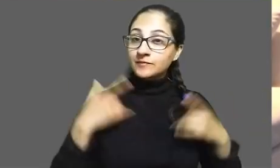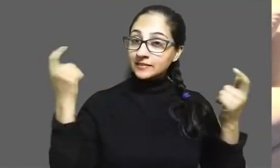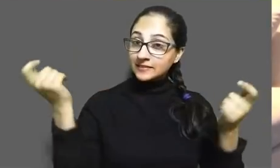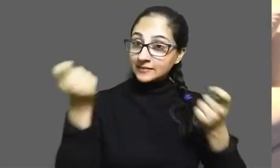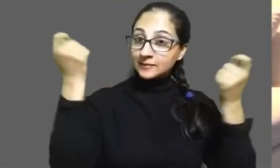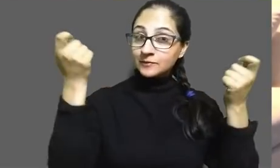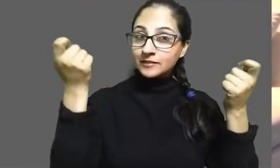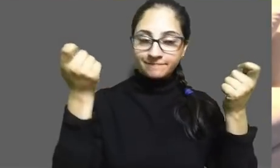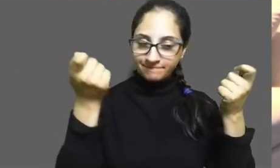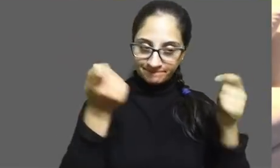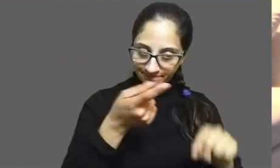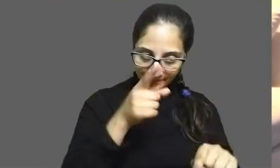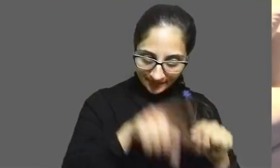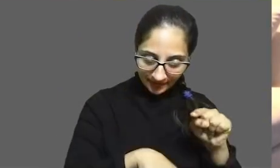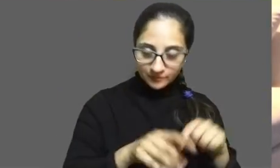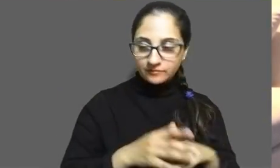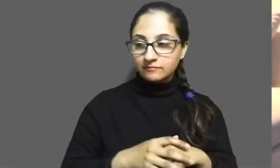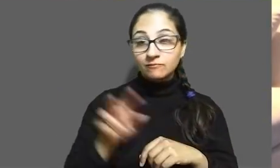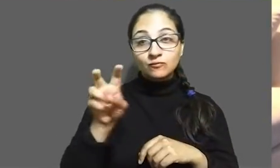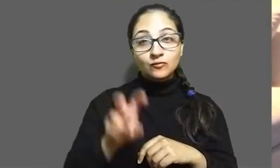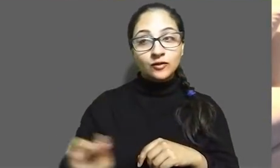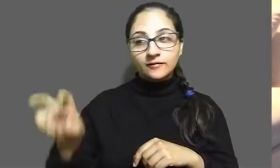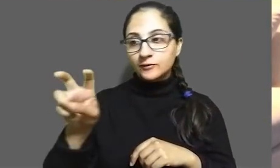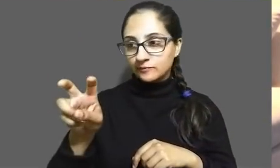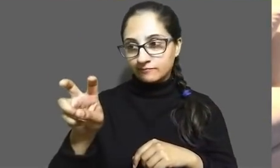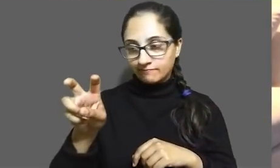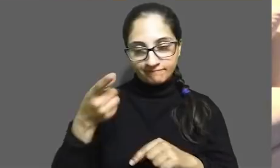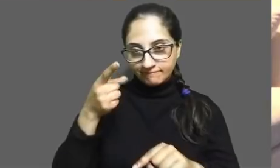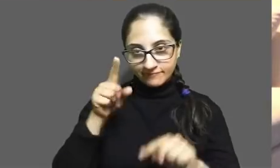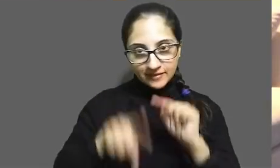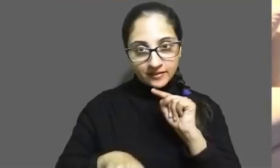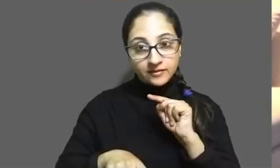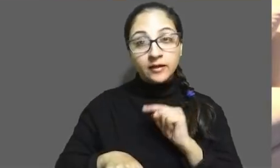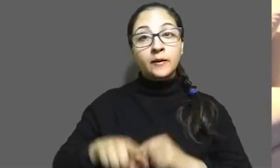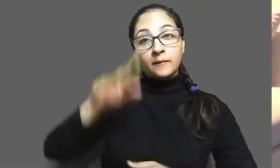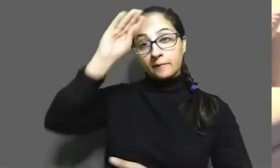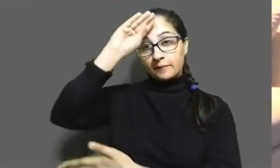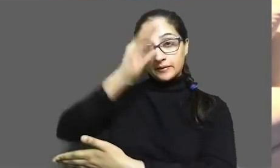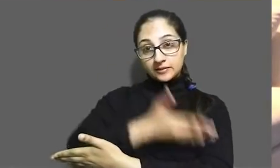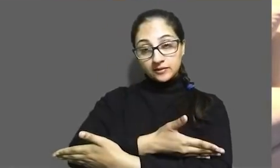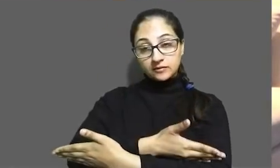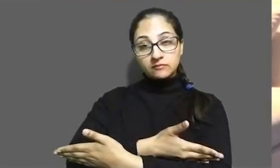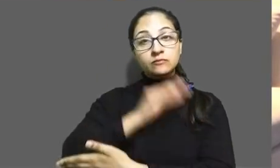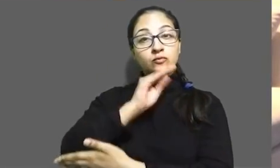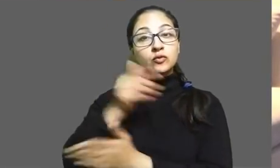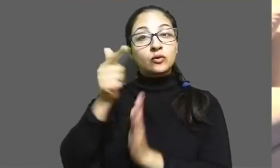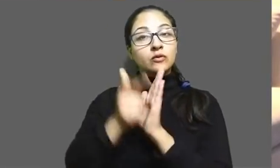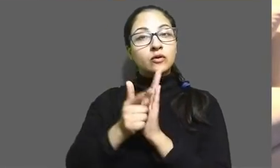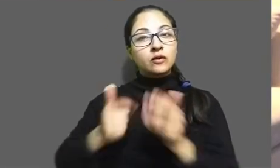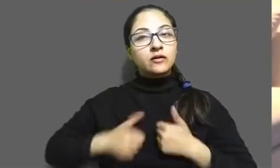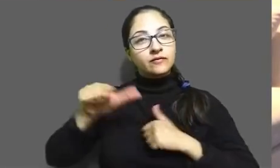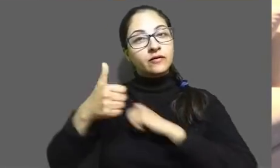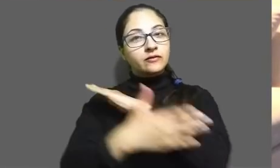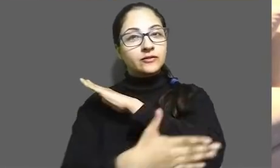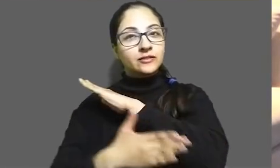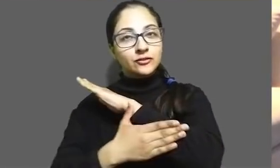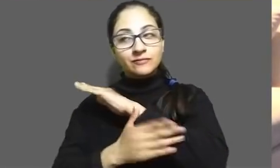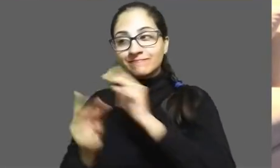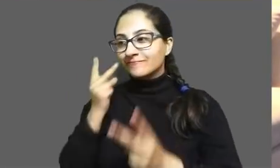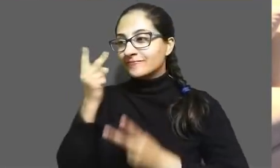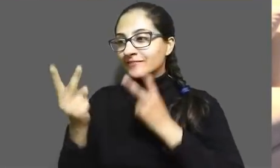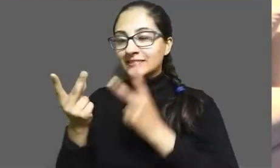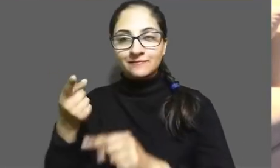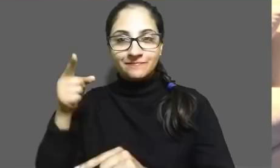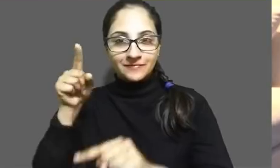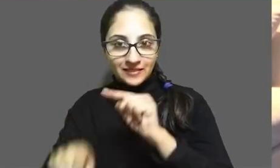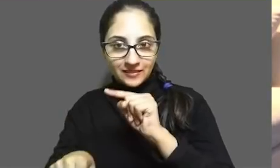to. Freedom to travel so that I can go see our son and daughter-in-law who live abroad. And